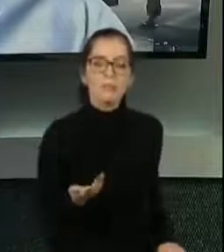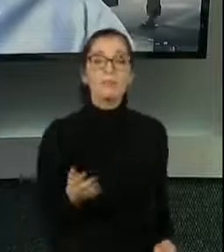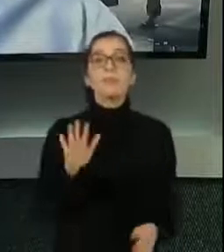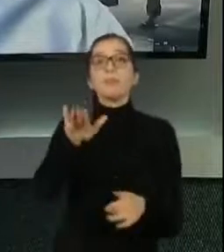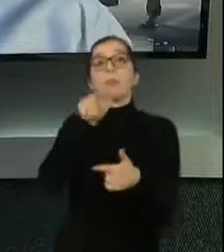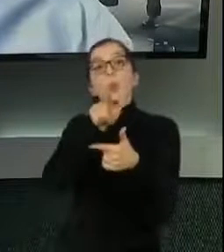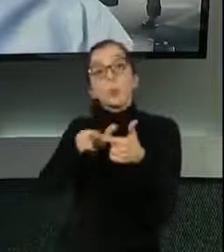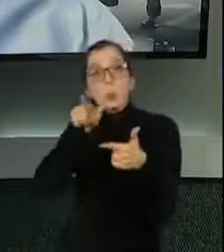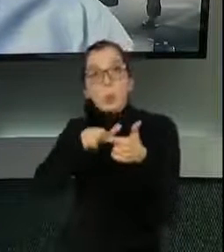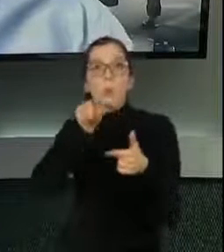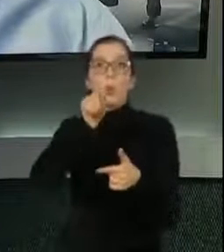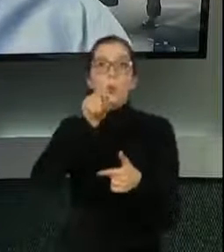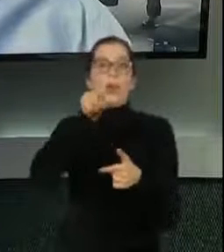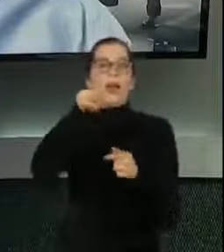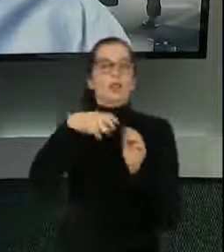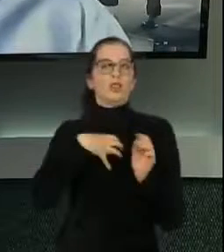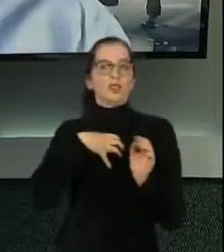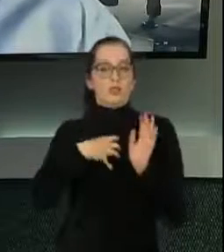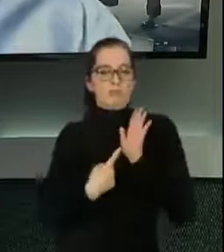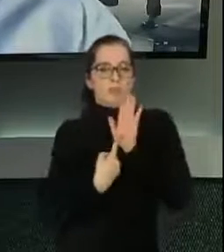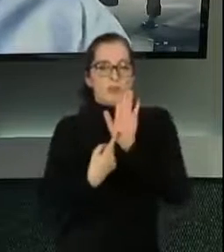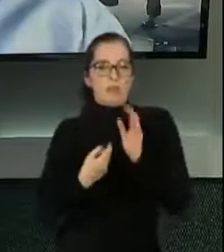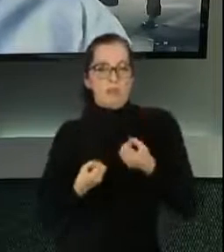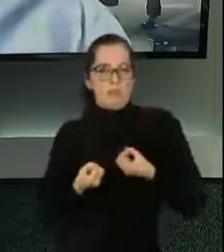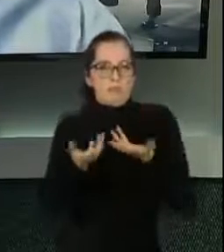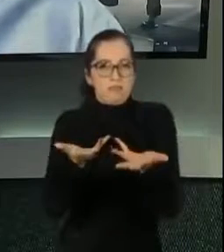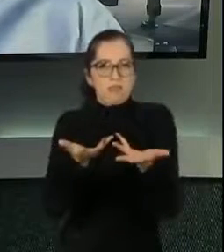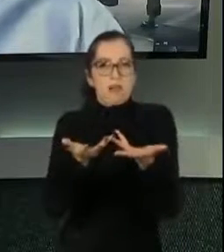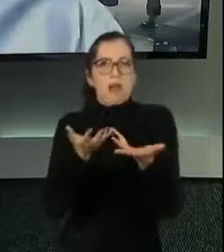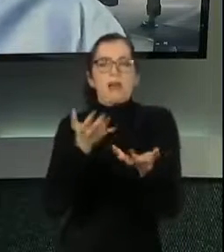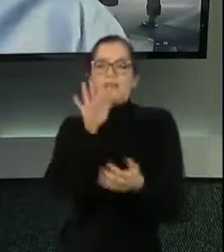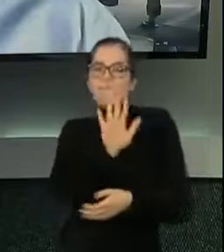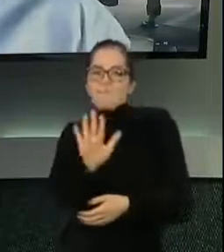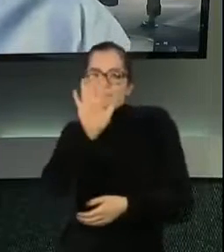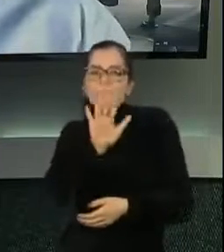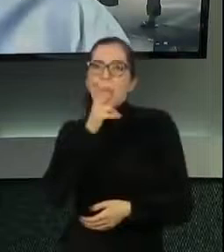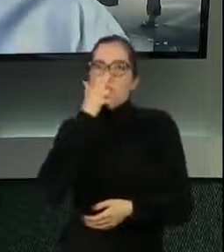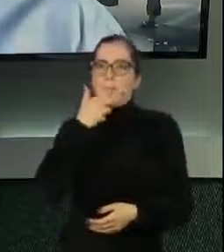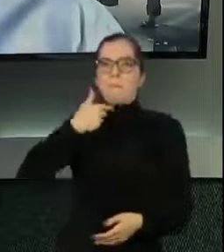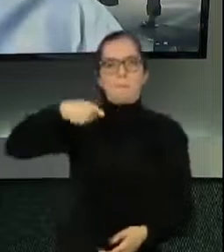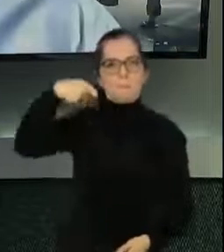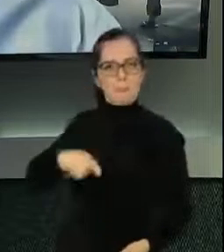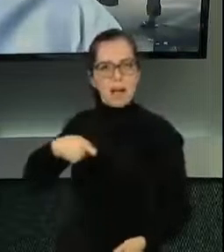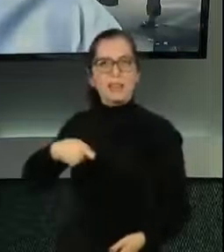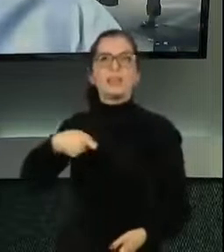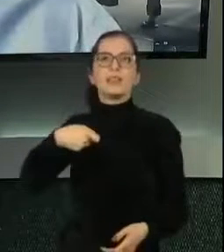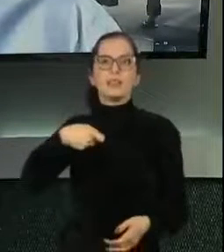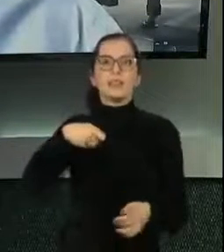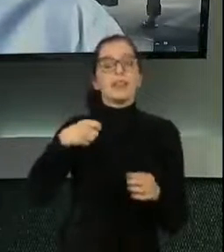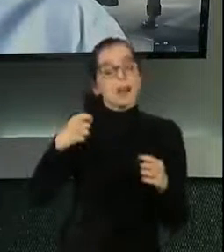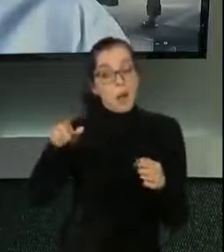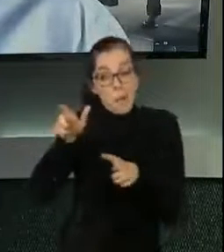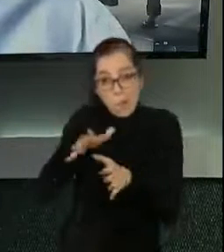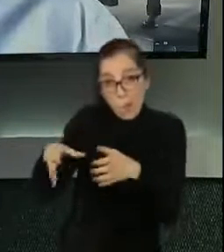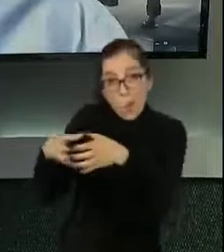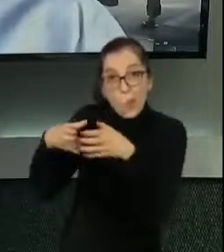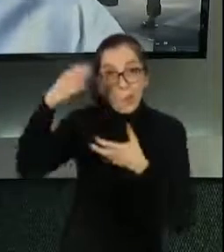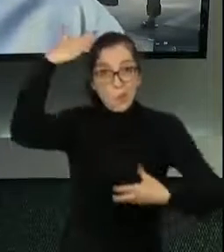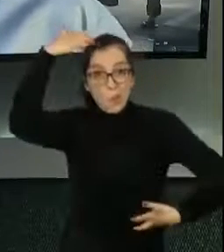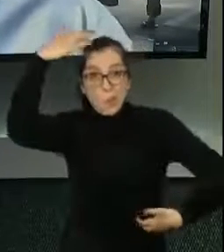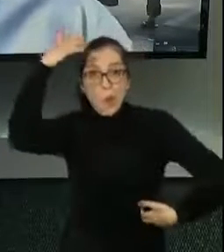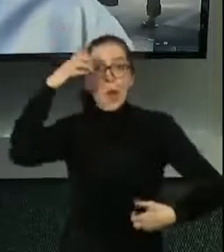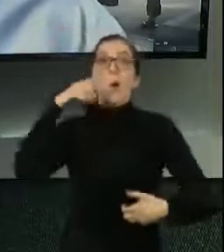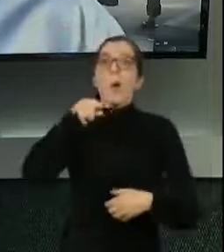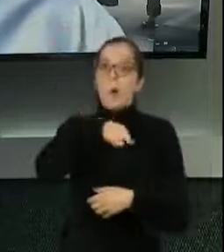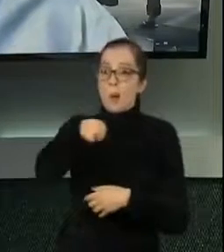The problem with that is that I use the word alpha male for chimpanzee males for example and most